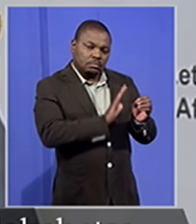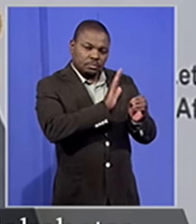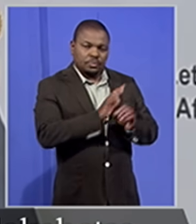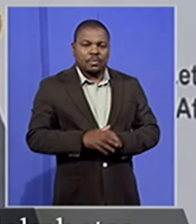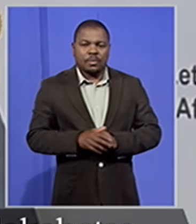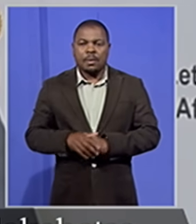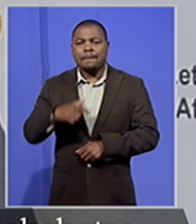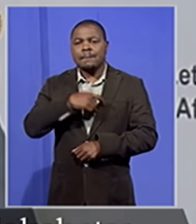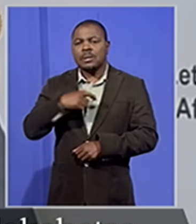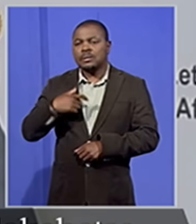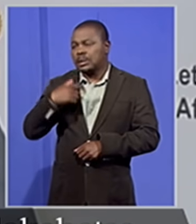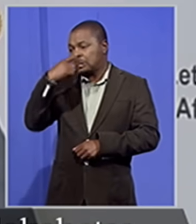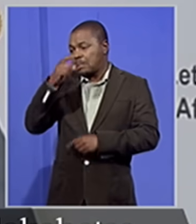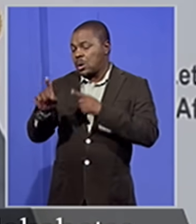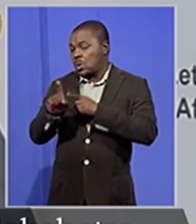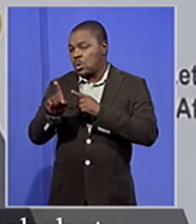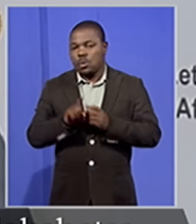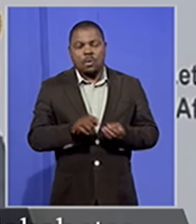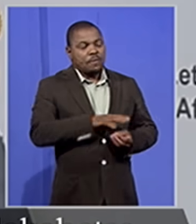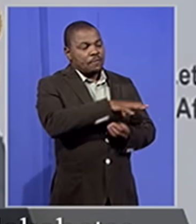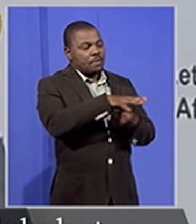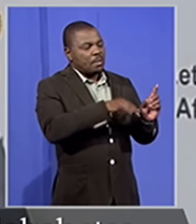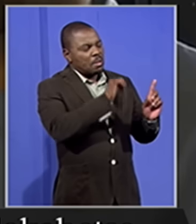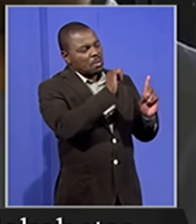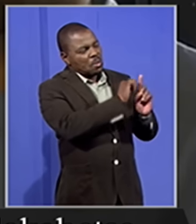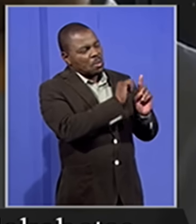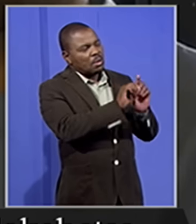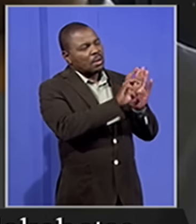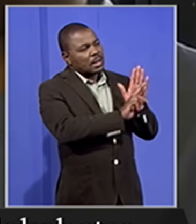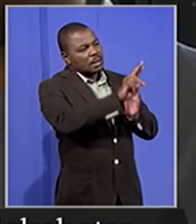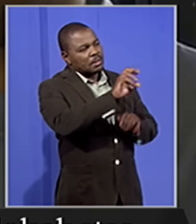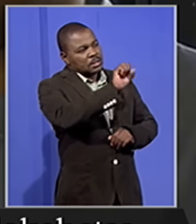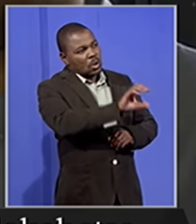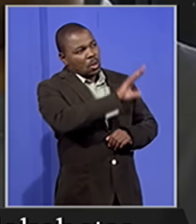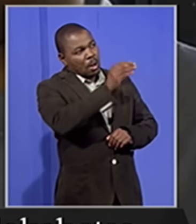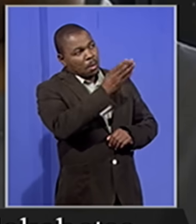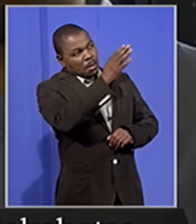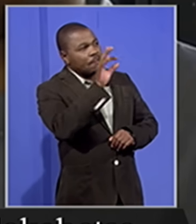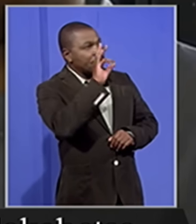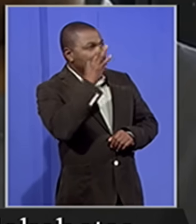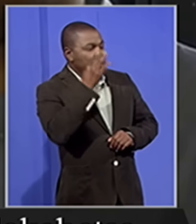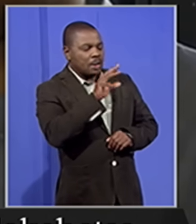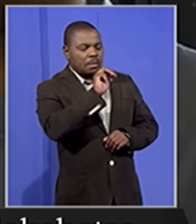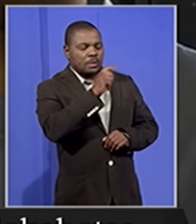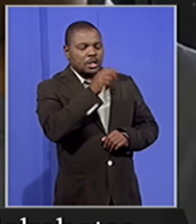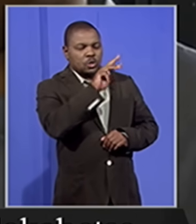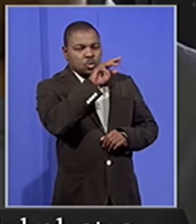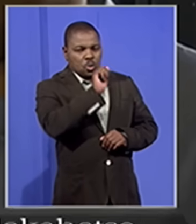Mopresidente Ramaphosa o romela mantswe a matshidiso le lapeng la lengosa la Afrika Borwa France nathi Mthethwa.